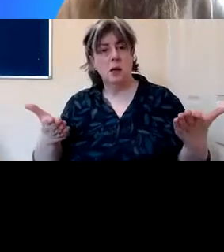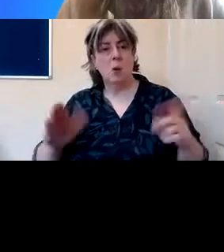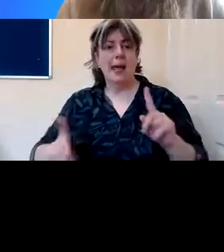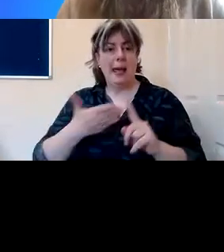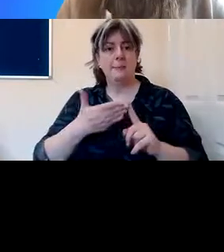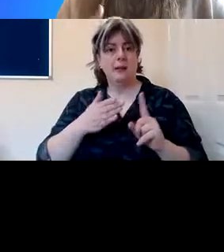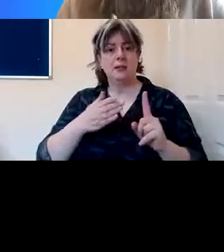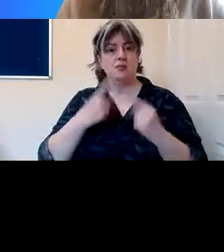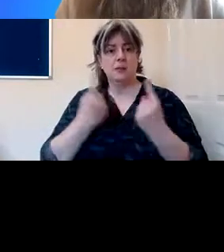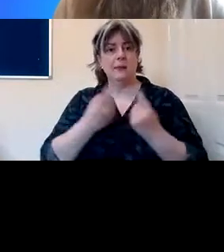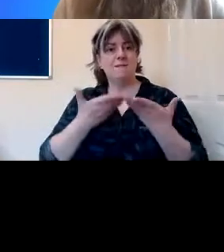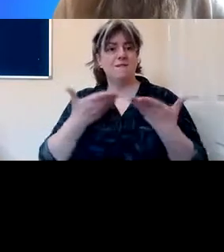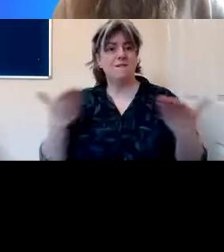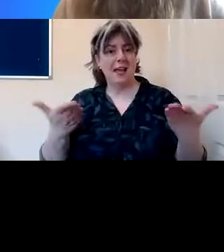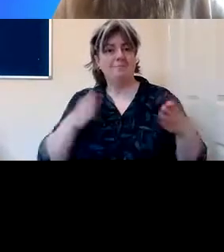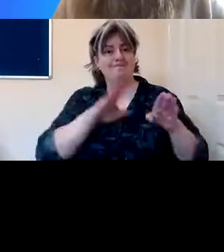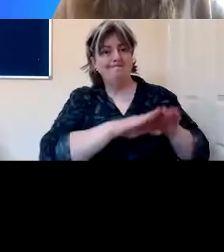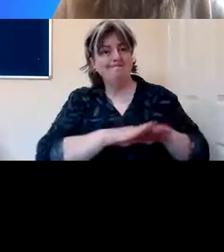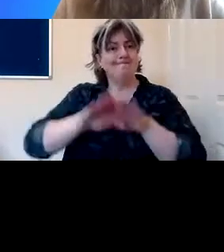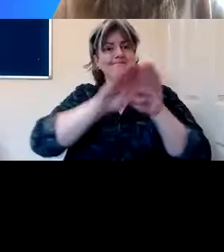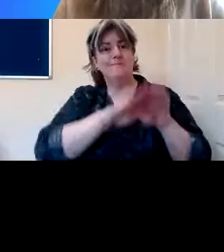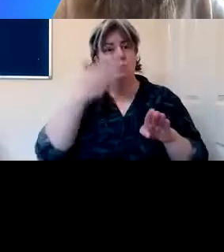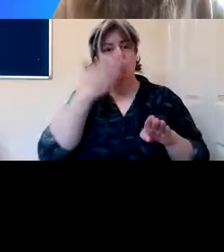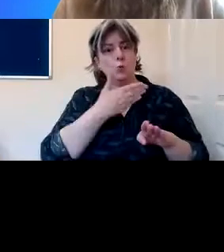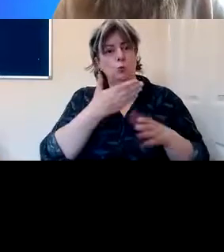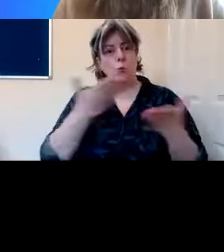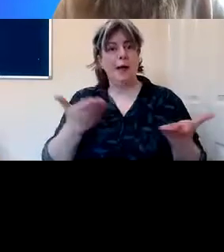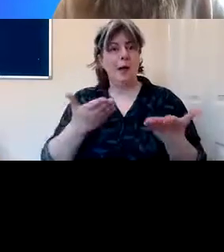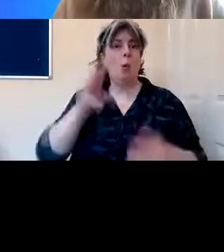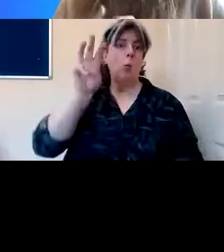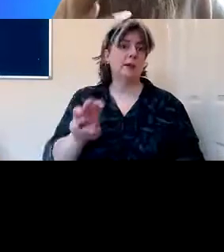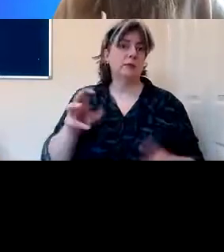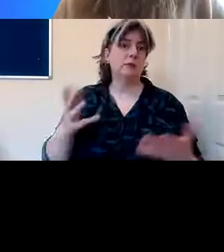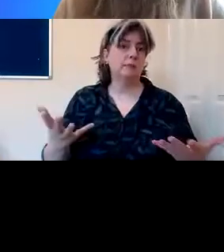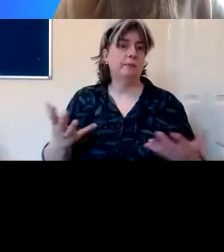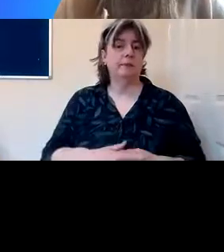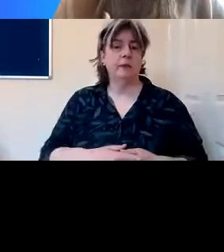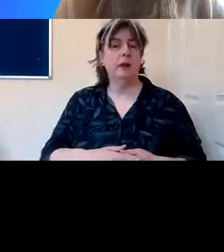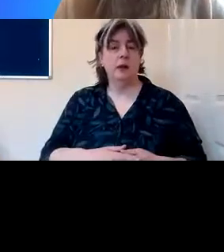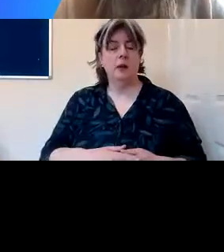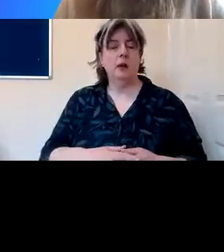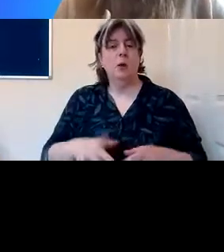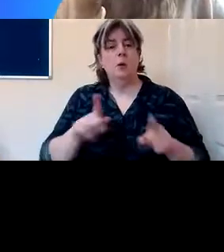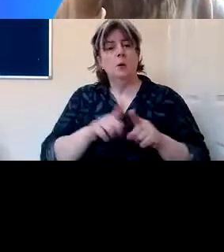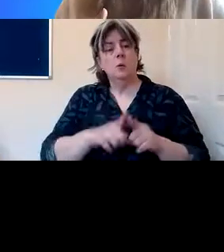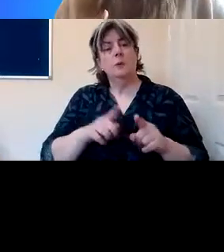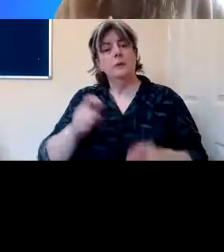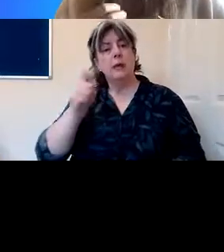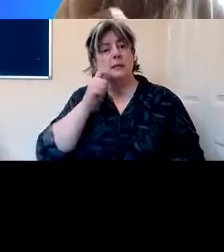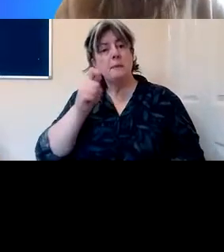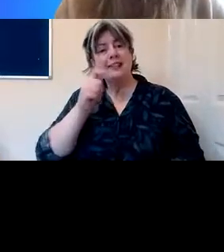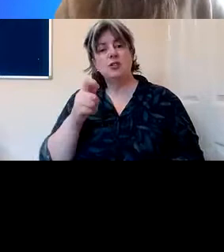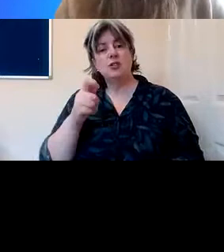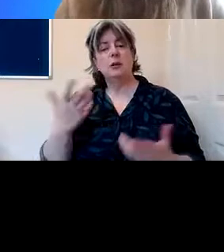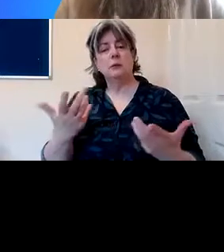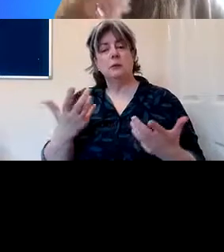that is equitable for all schools in Wales. Another part of that is inspection. I this isn't